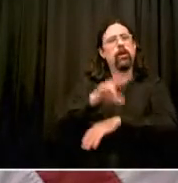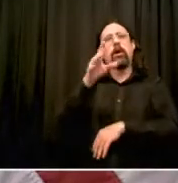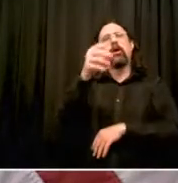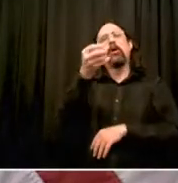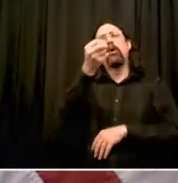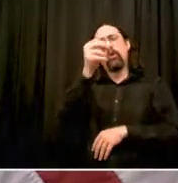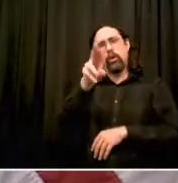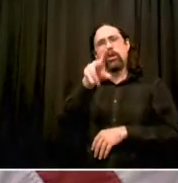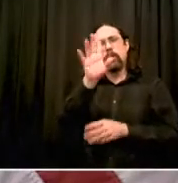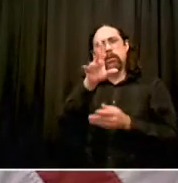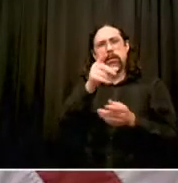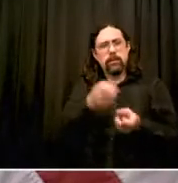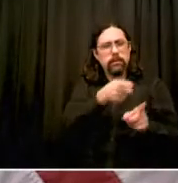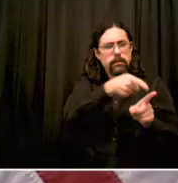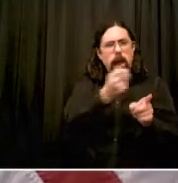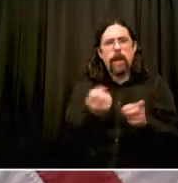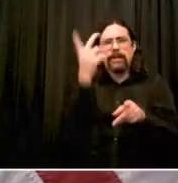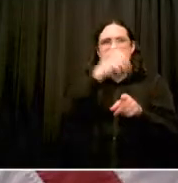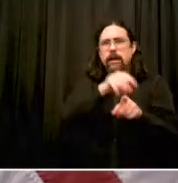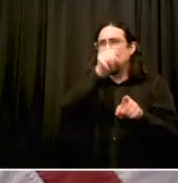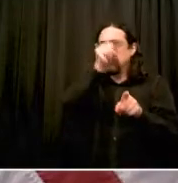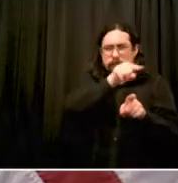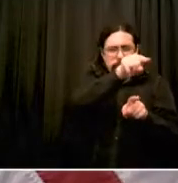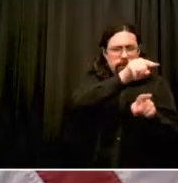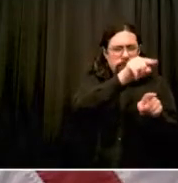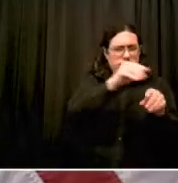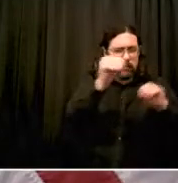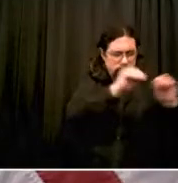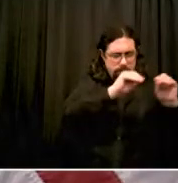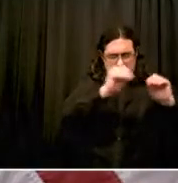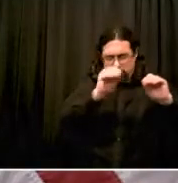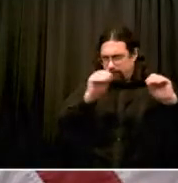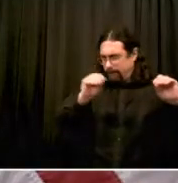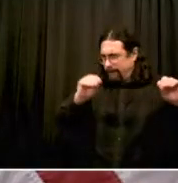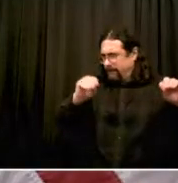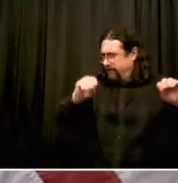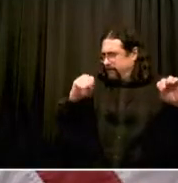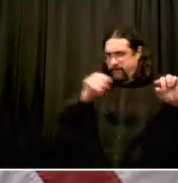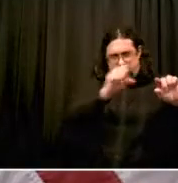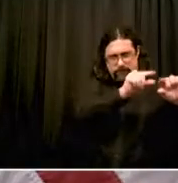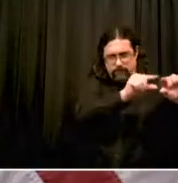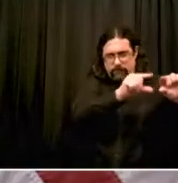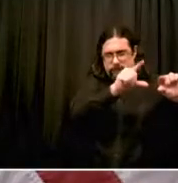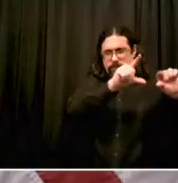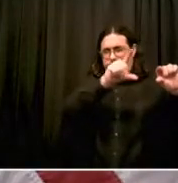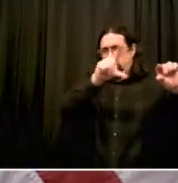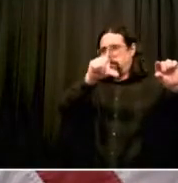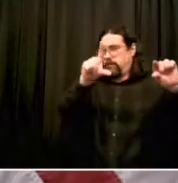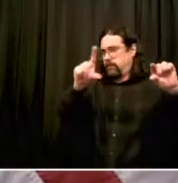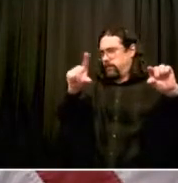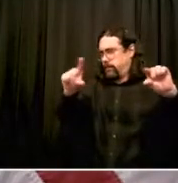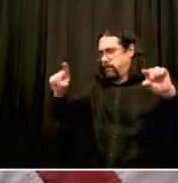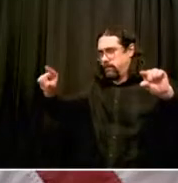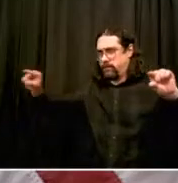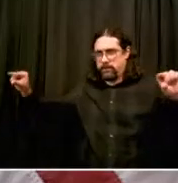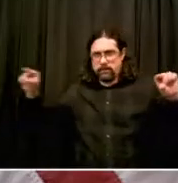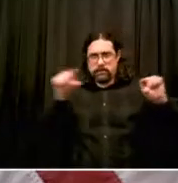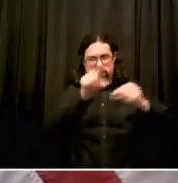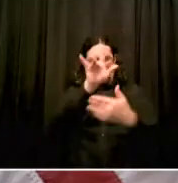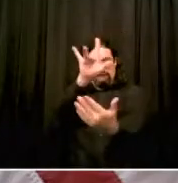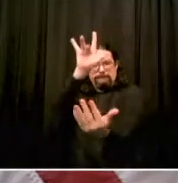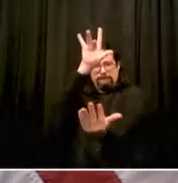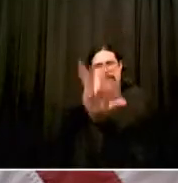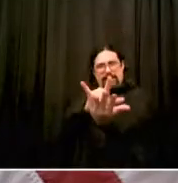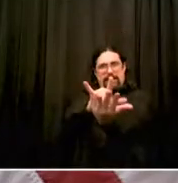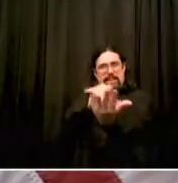up. That should not be happening to anyone anywhere. So something else is wrong with that picture. But you guys want to, Jay or Ted,